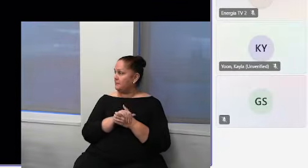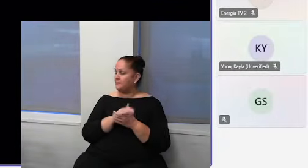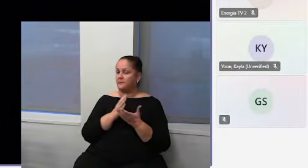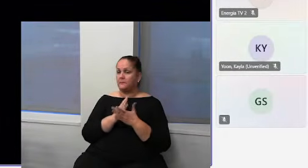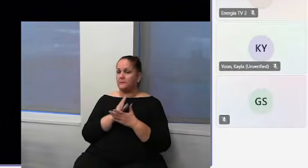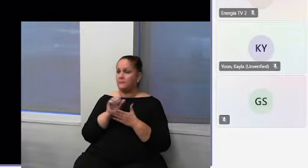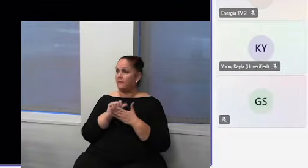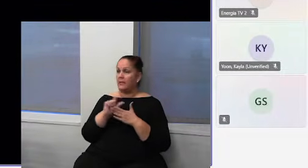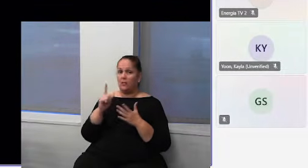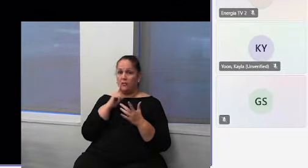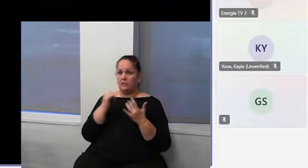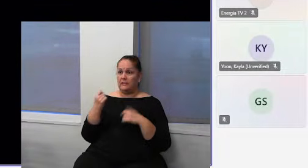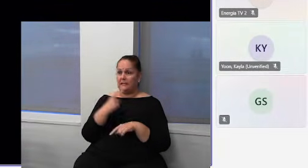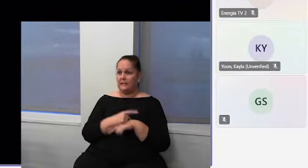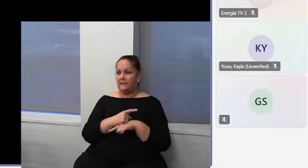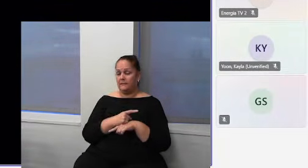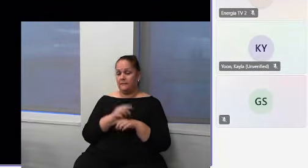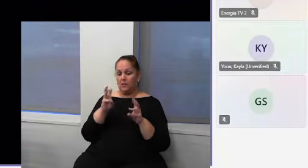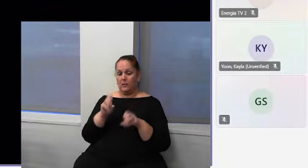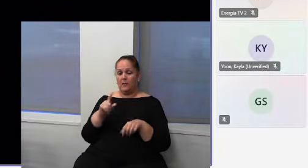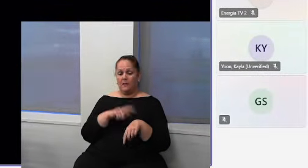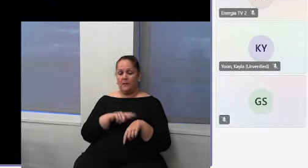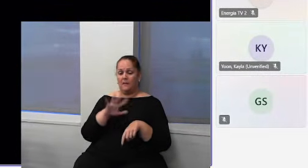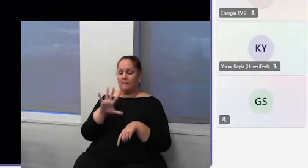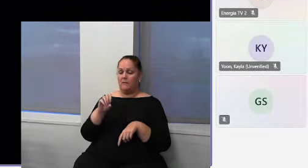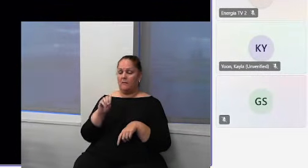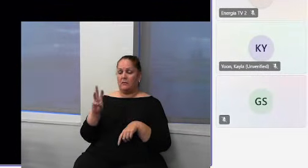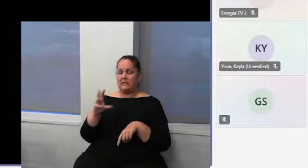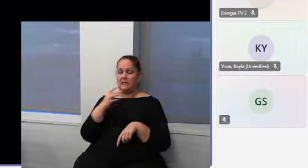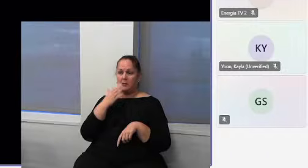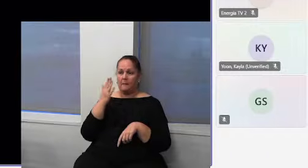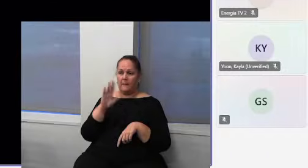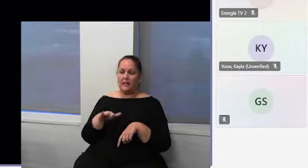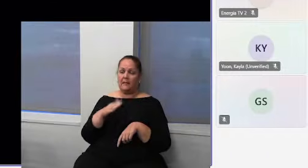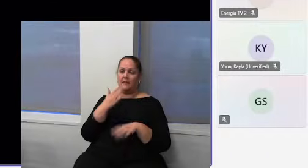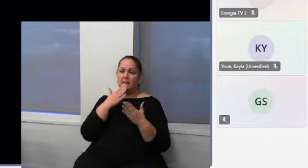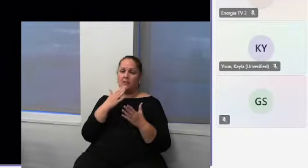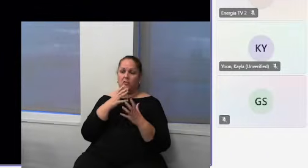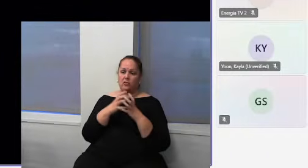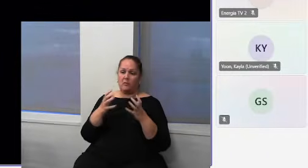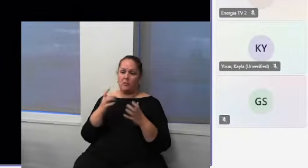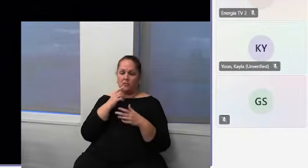it? All right. Is that it for today? Well, 5:06, not